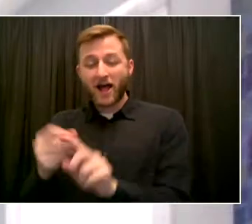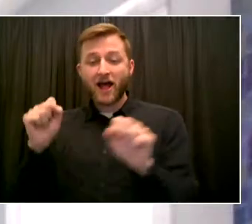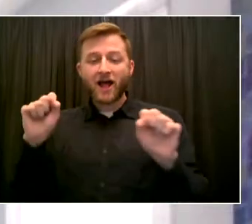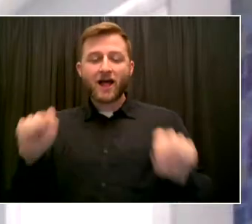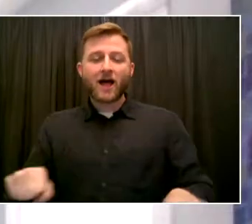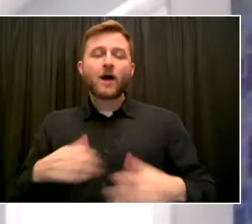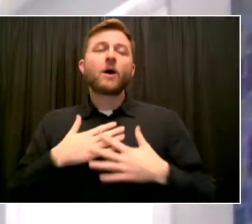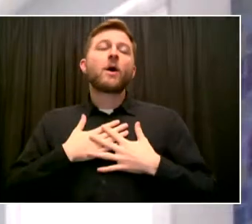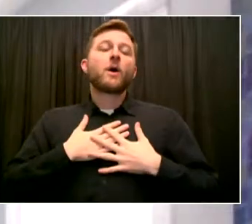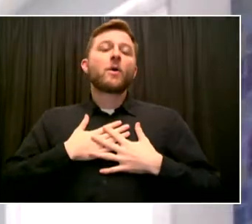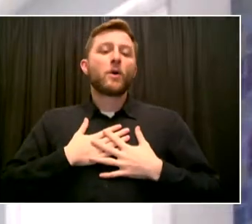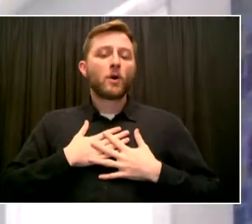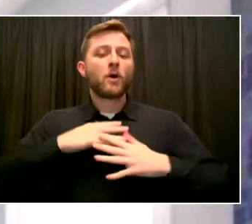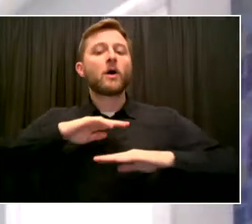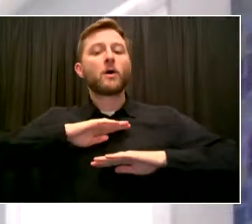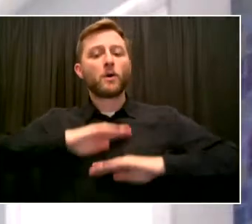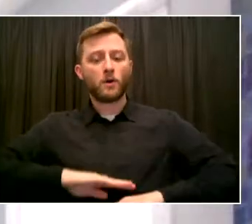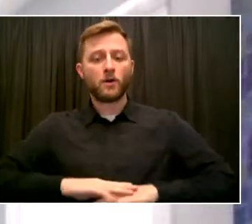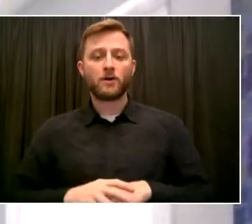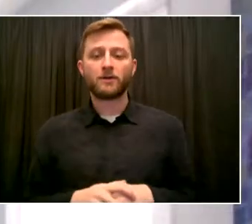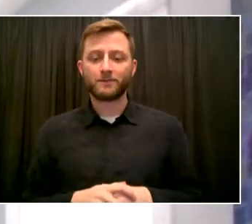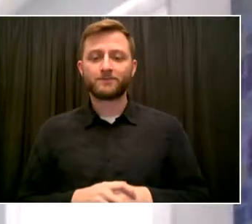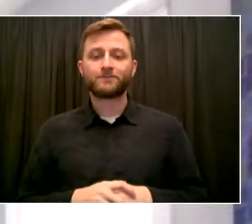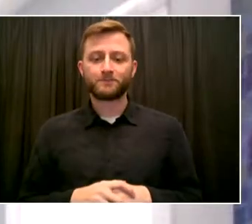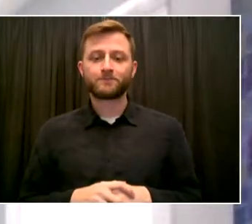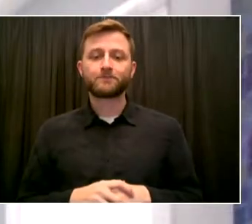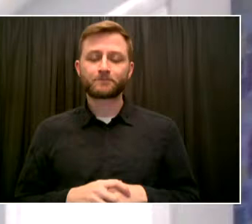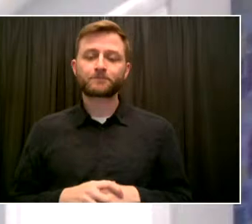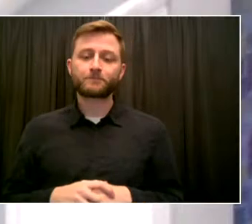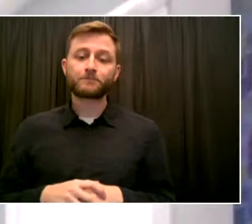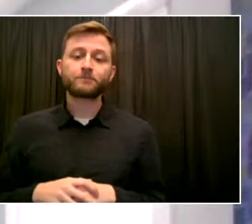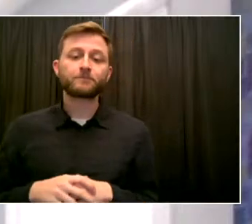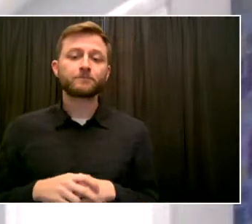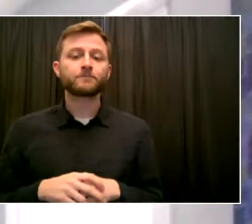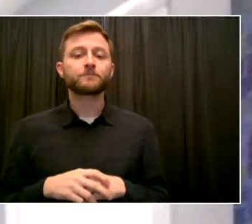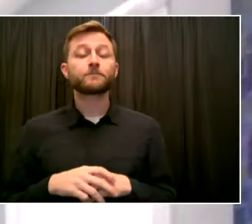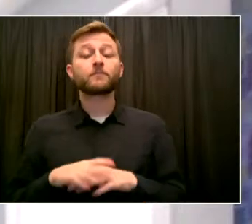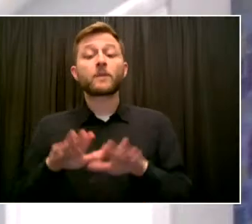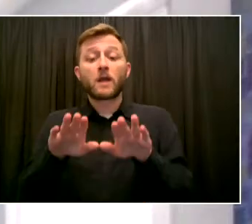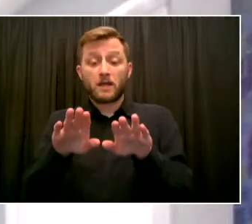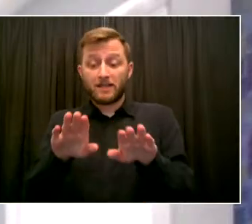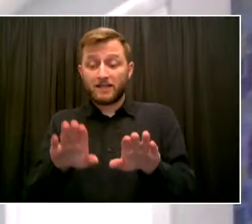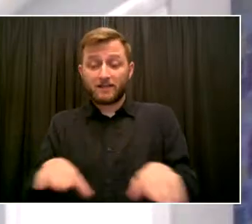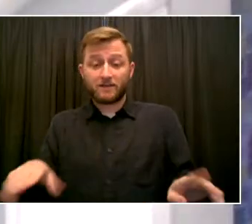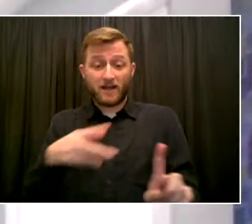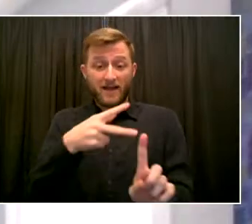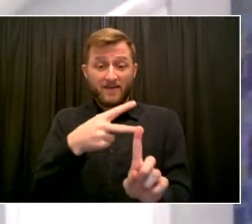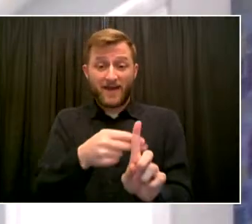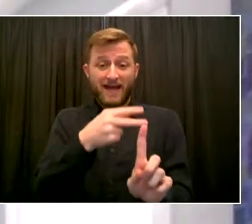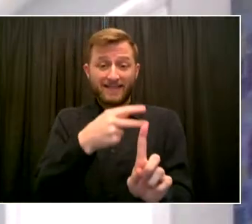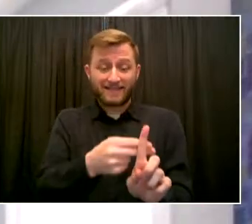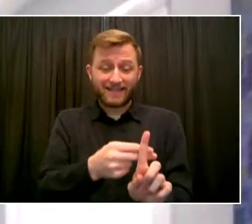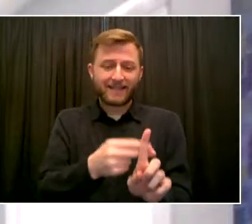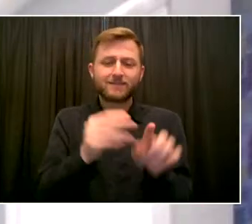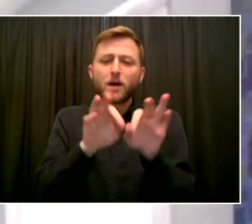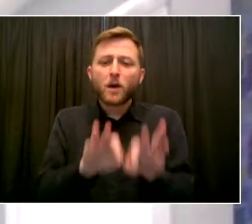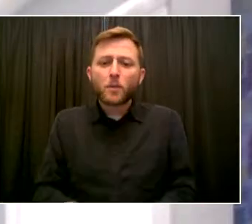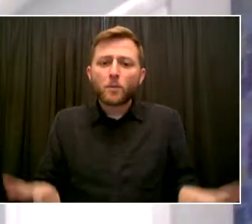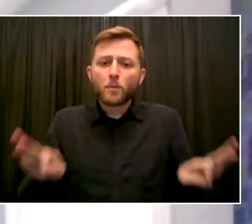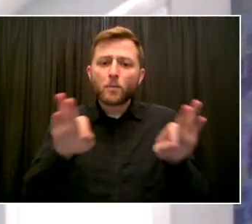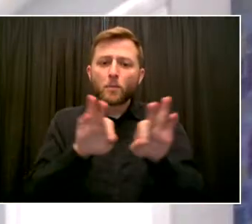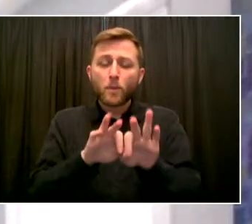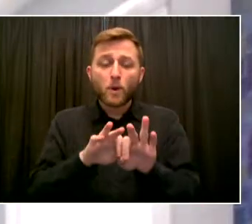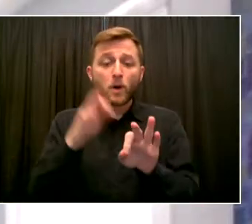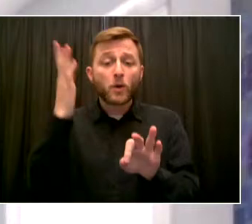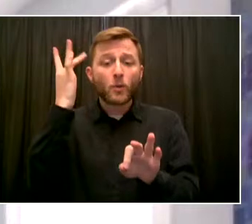for children ages 5 to 11. All of our childhood vaccines are really important tools to keep our kids healthy. And I also know the benefits